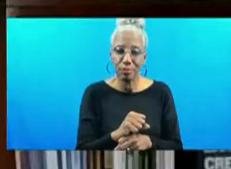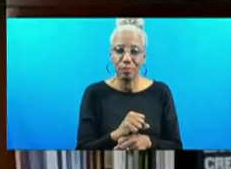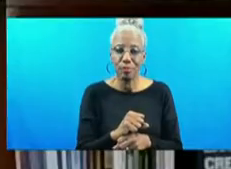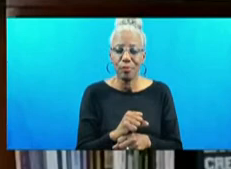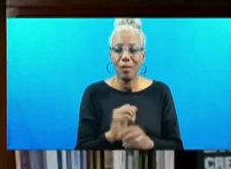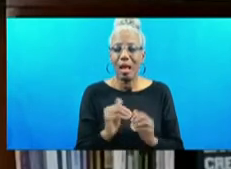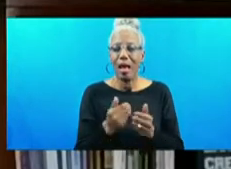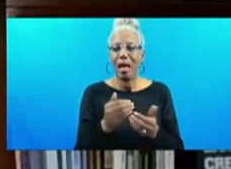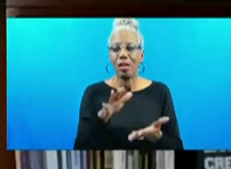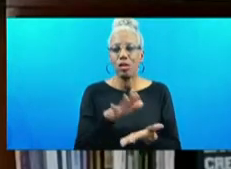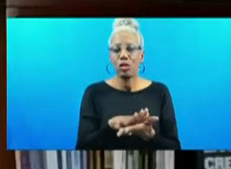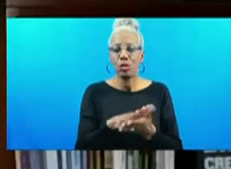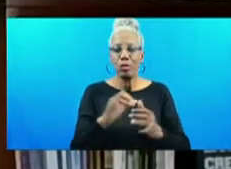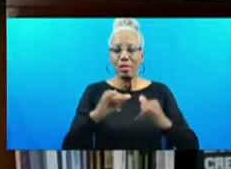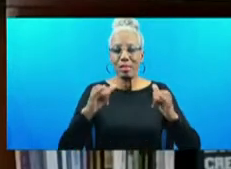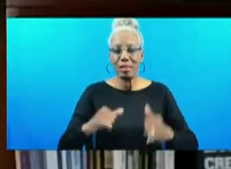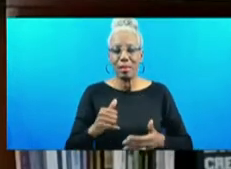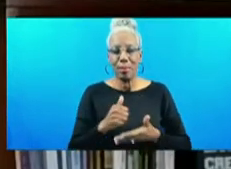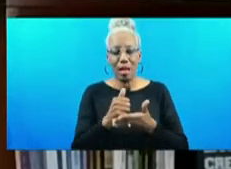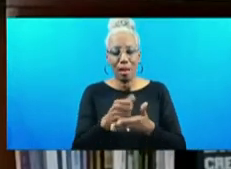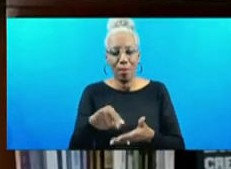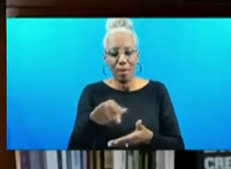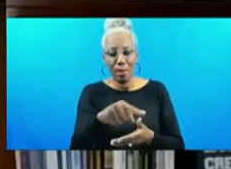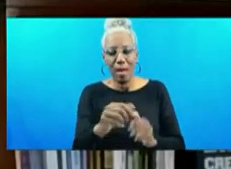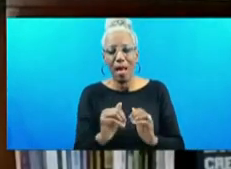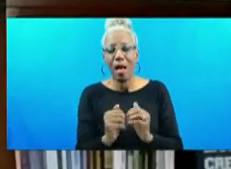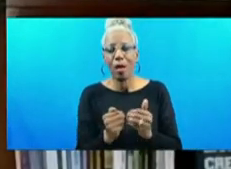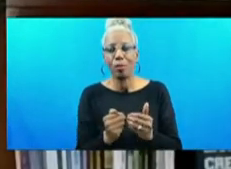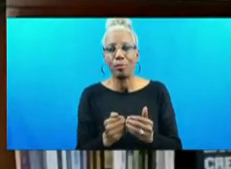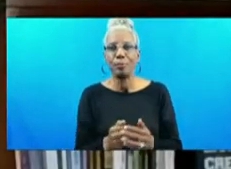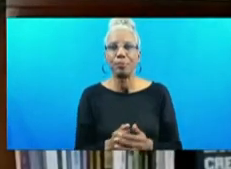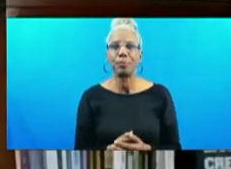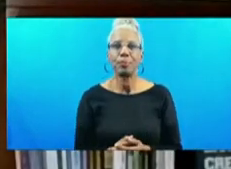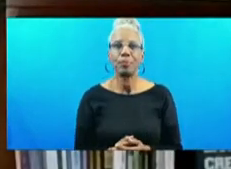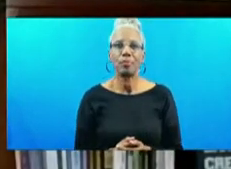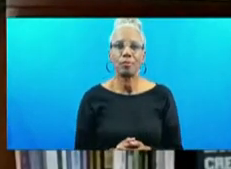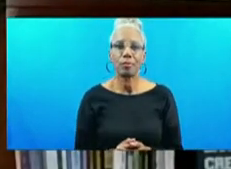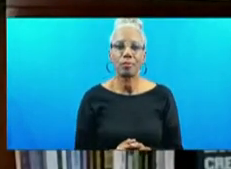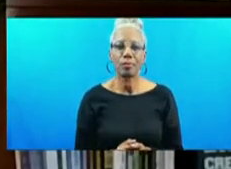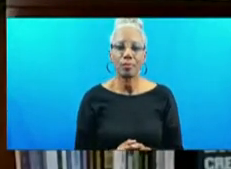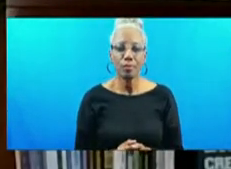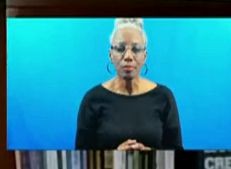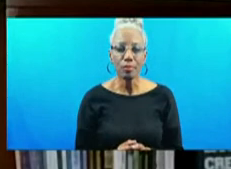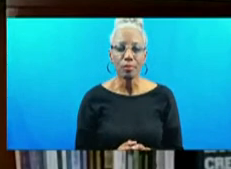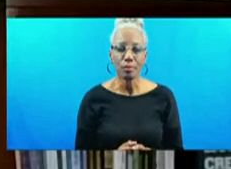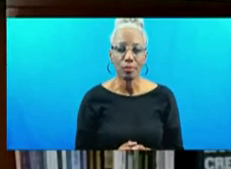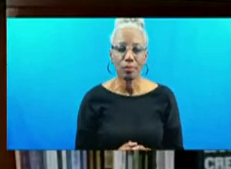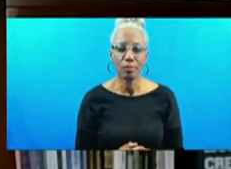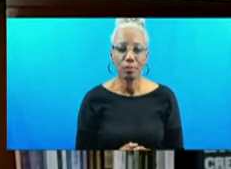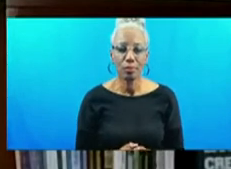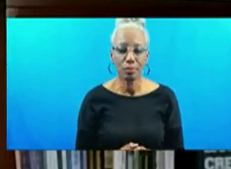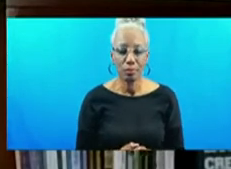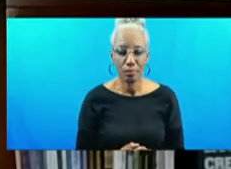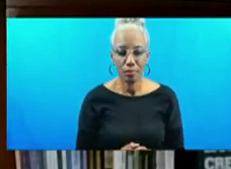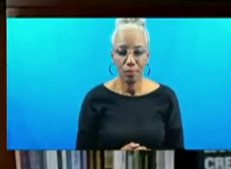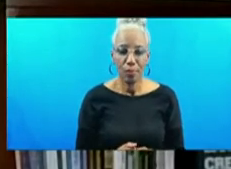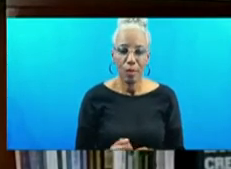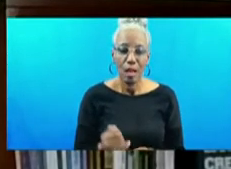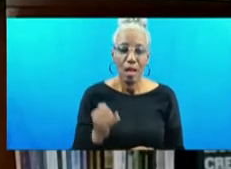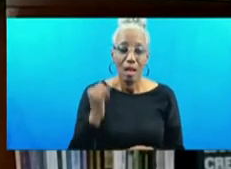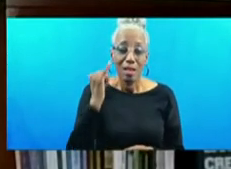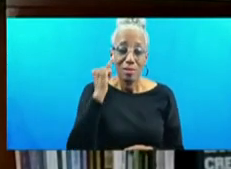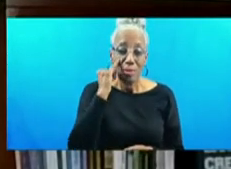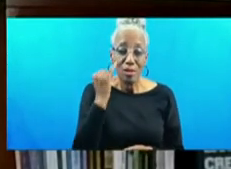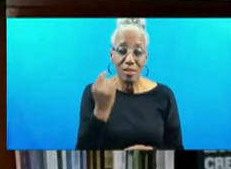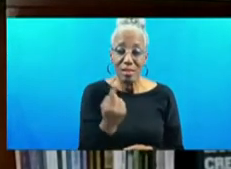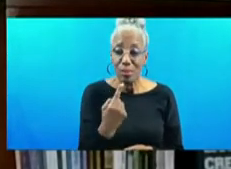you. So what we've learned, I want to announce something I saw in the chat as well. If there's anyone who's saying that your school or your child